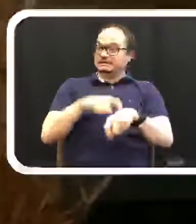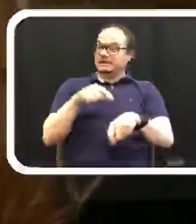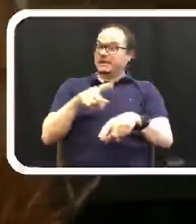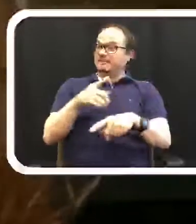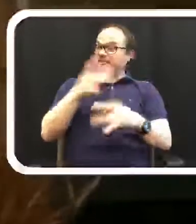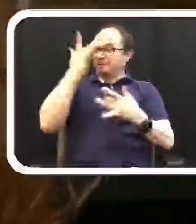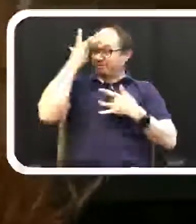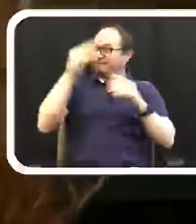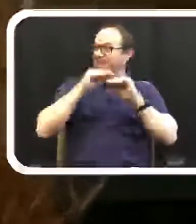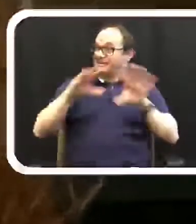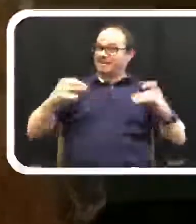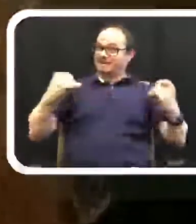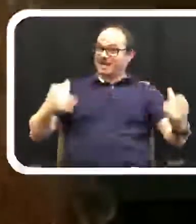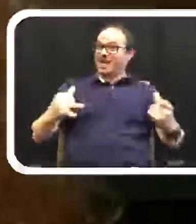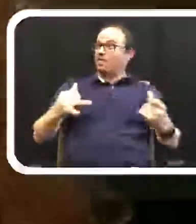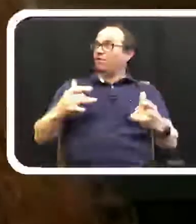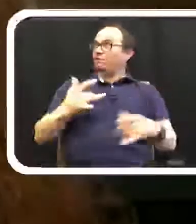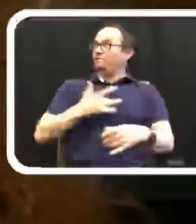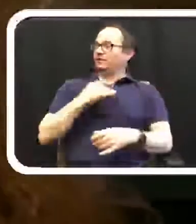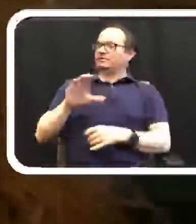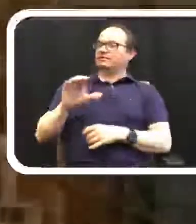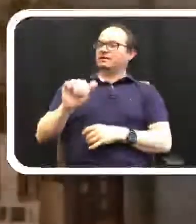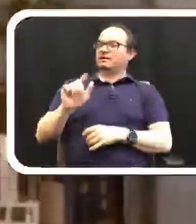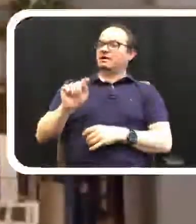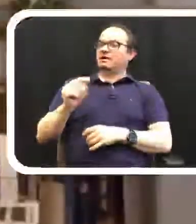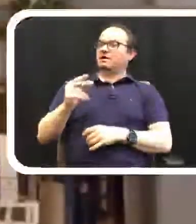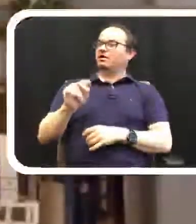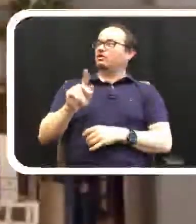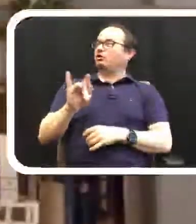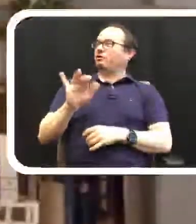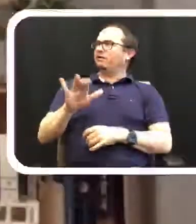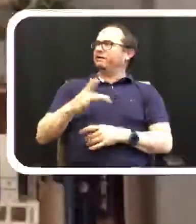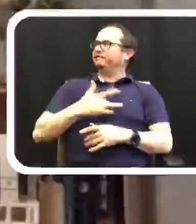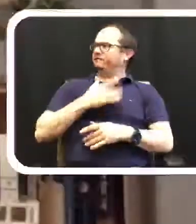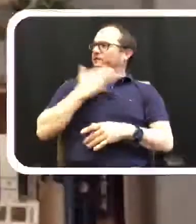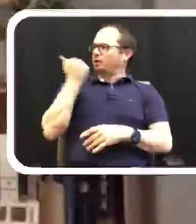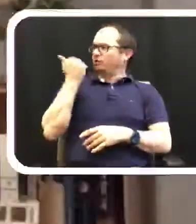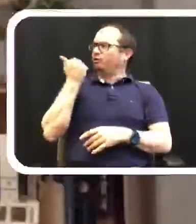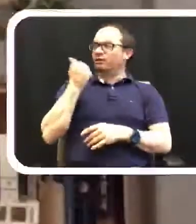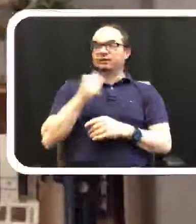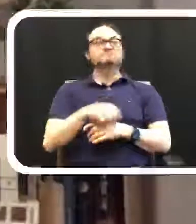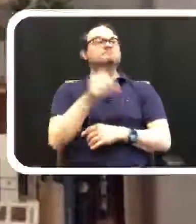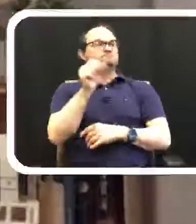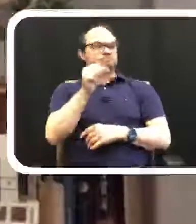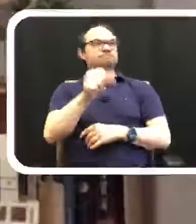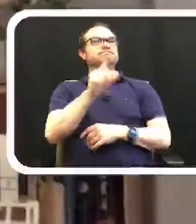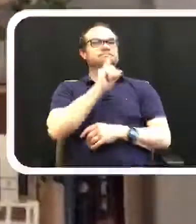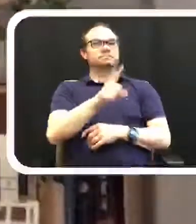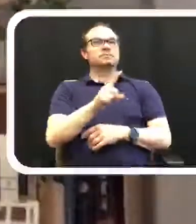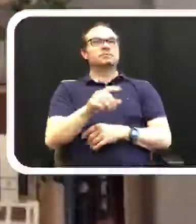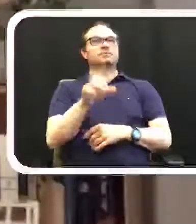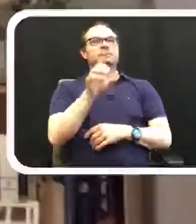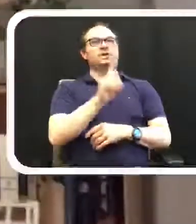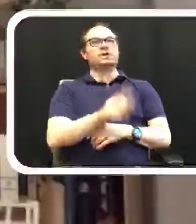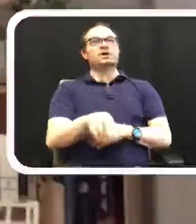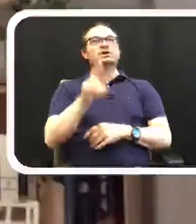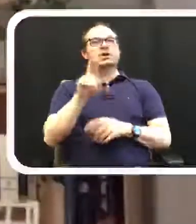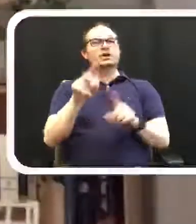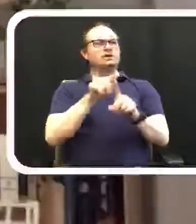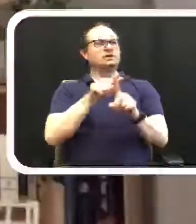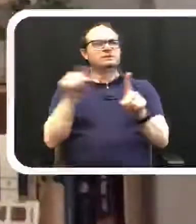this pandemic, is a cathartic practice? Absolutely. And one of my colleagues, Dr. Melissa